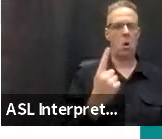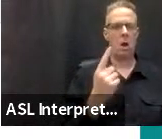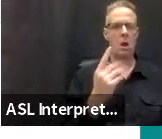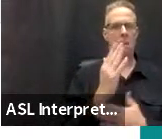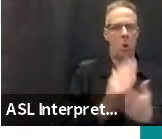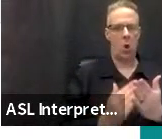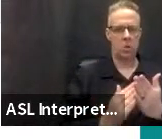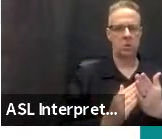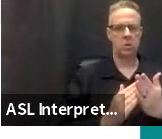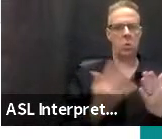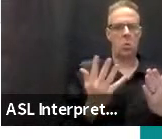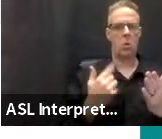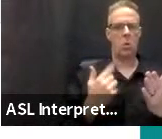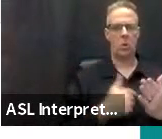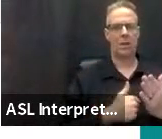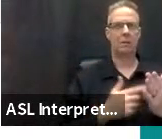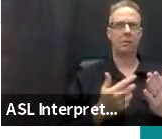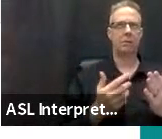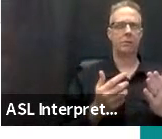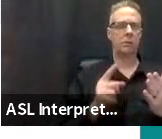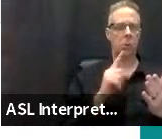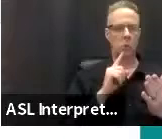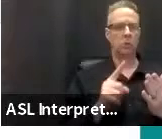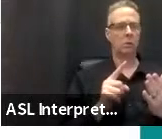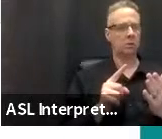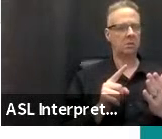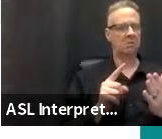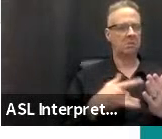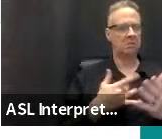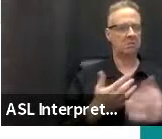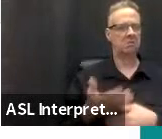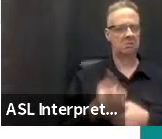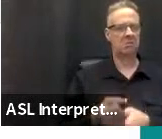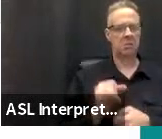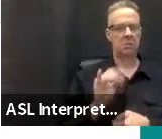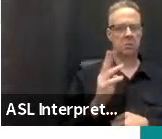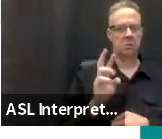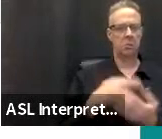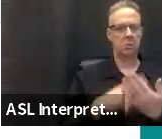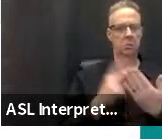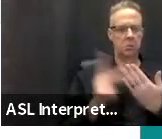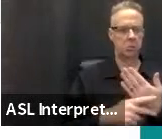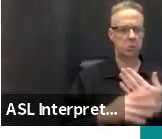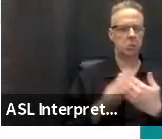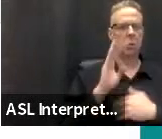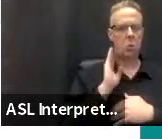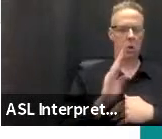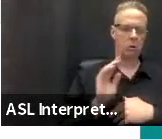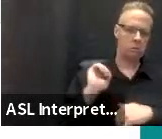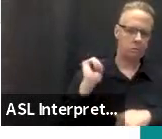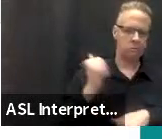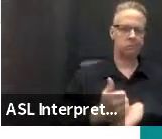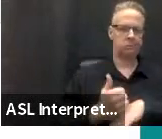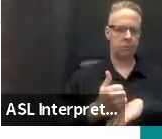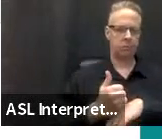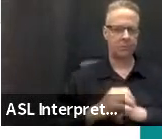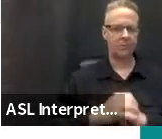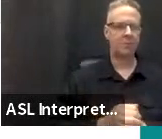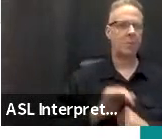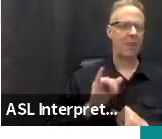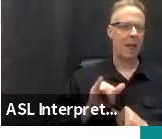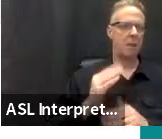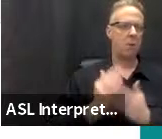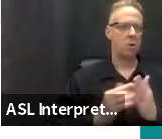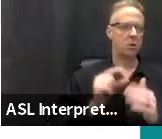of what we are pretty darn confident that the IBR program will construct, these